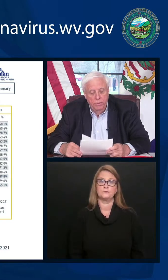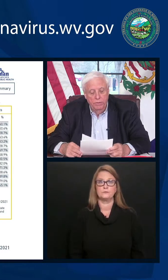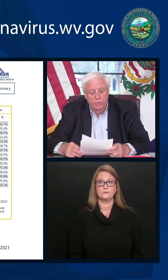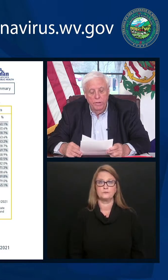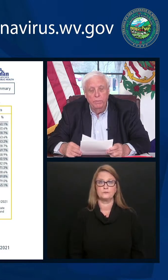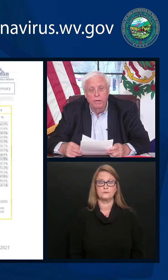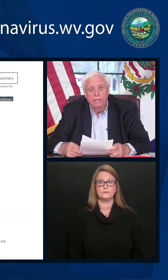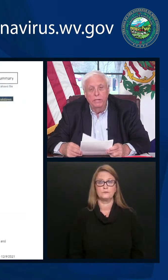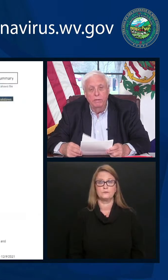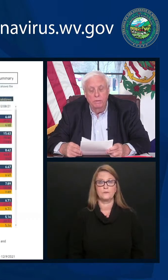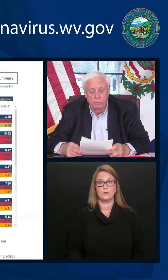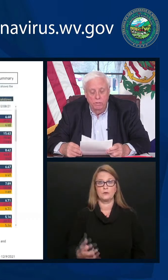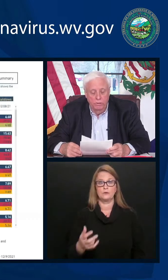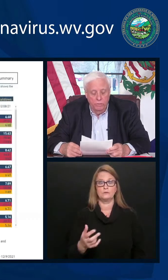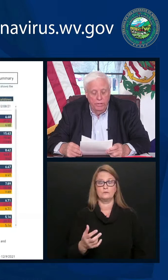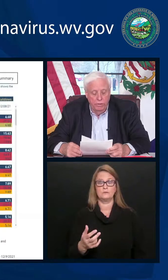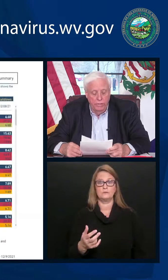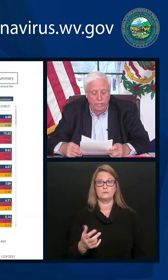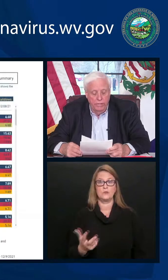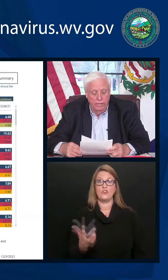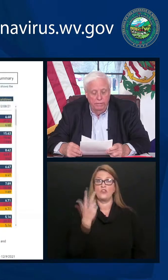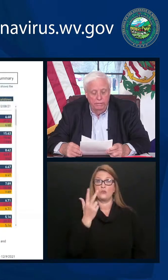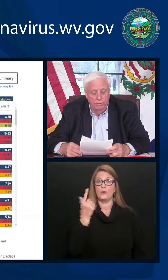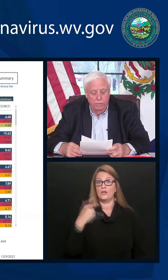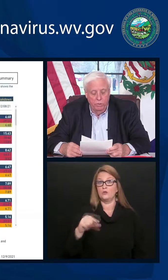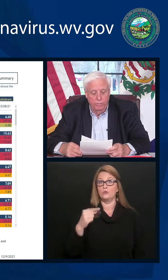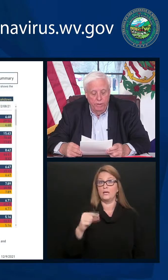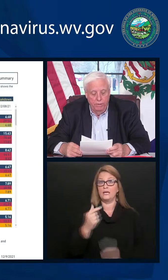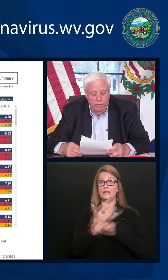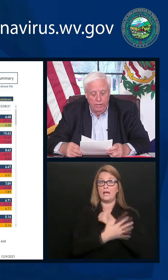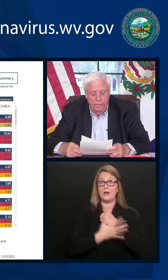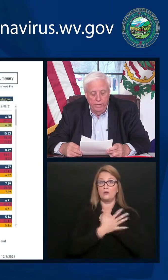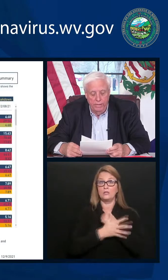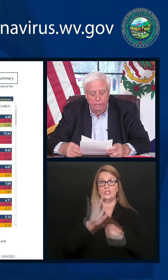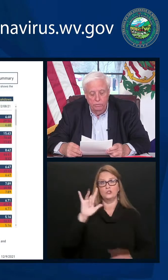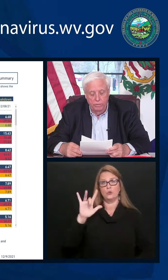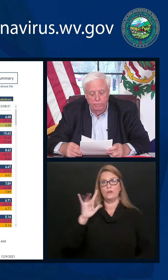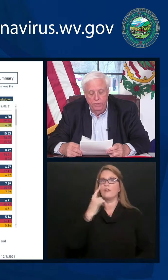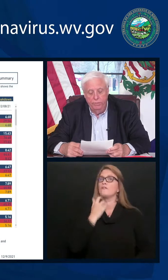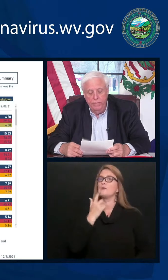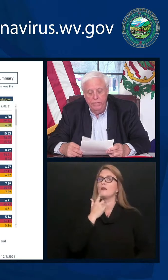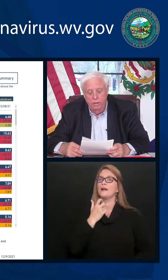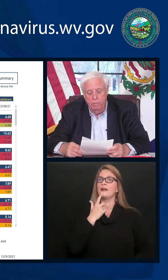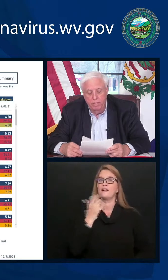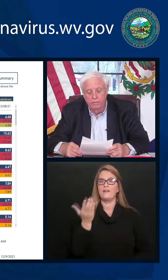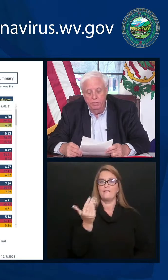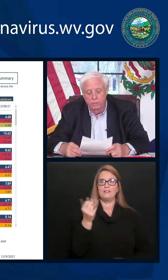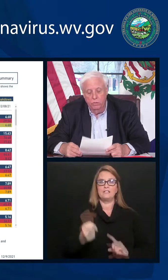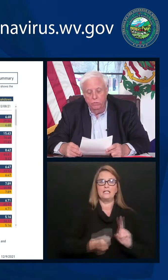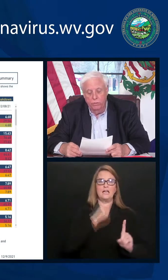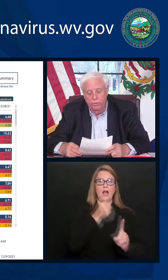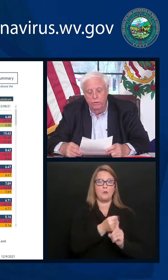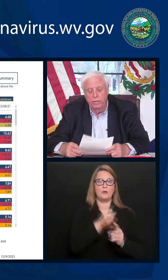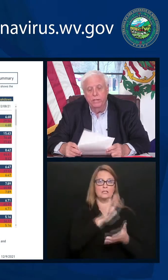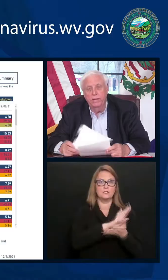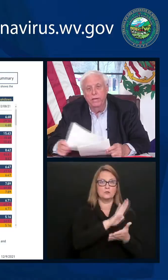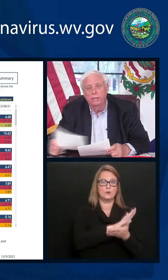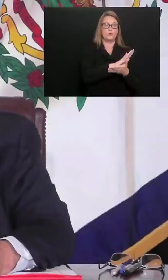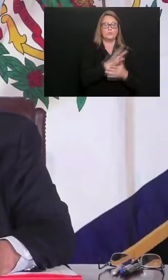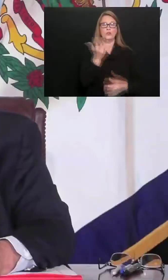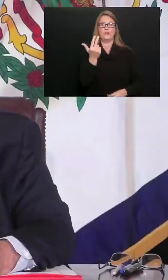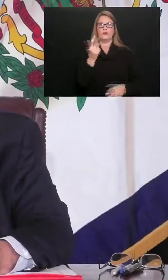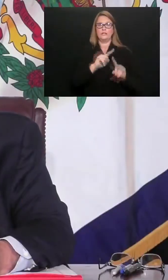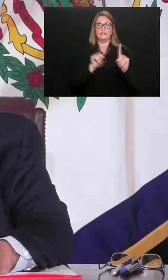We have three green counties and 25 red counties. We have 15 outbreaks in our schools in 13